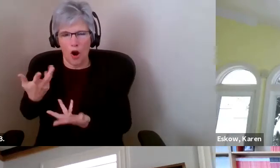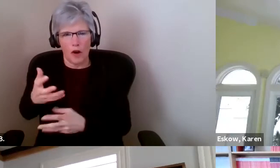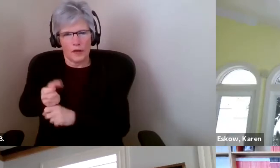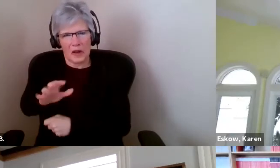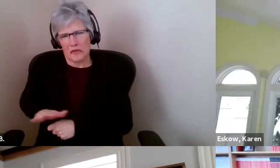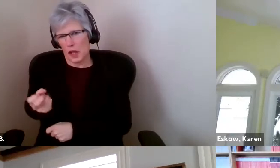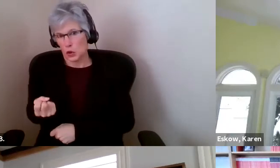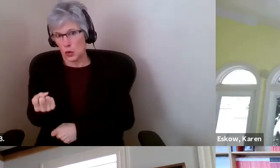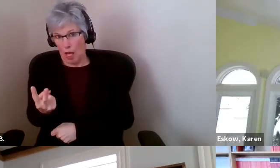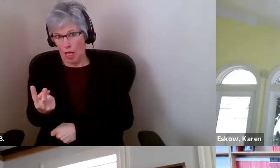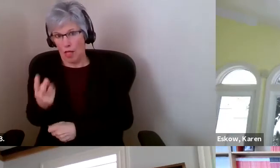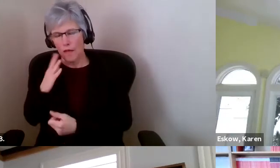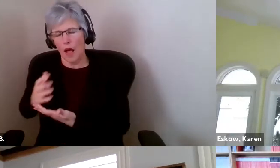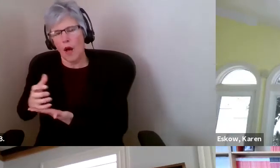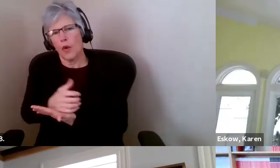then